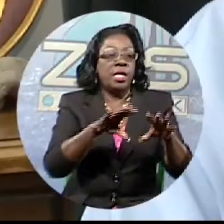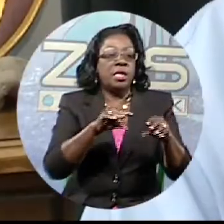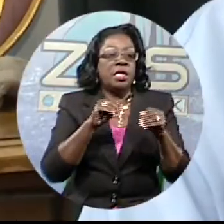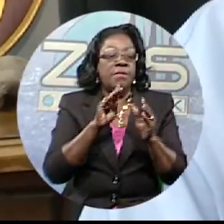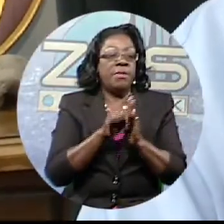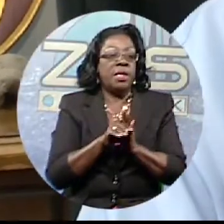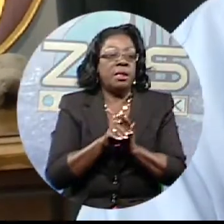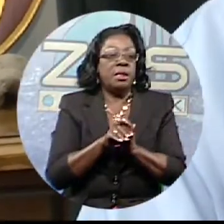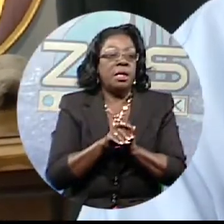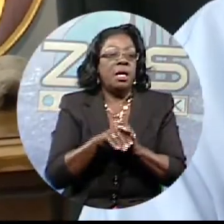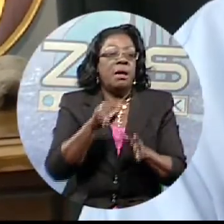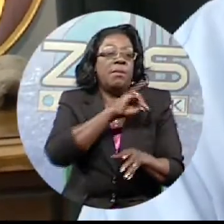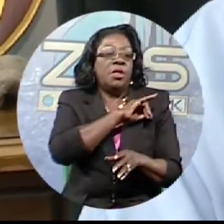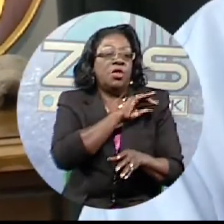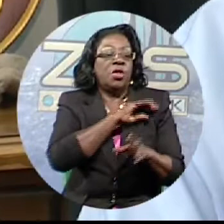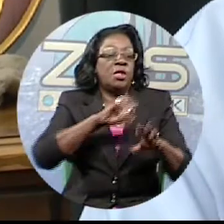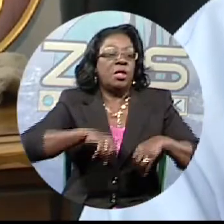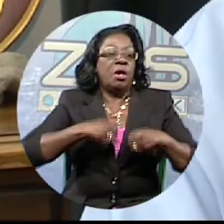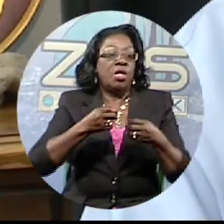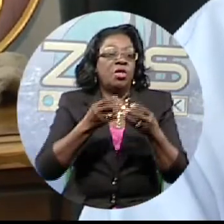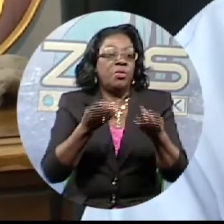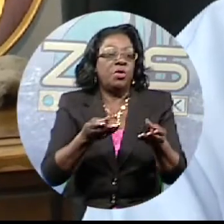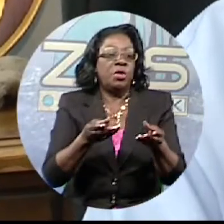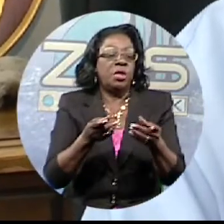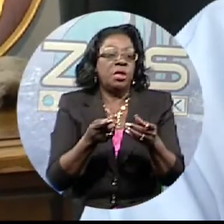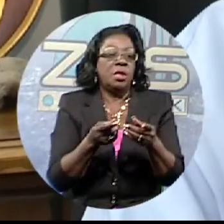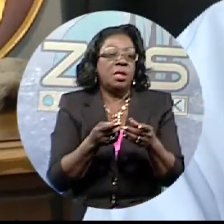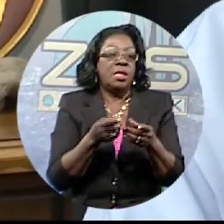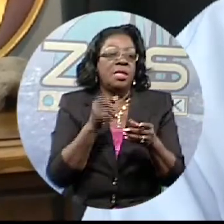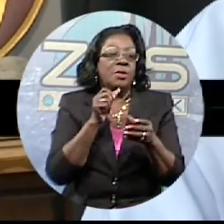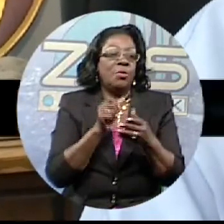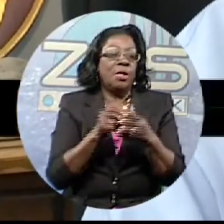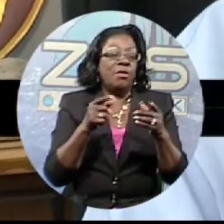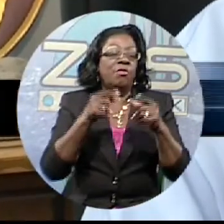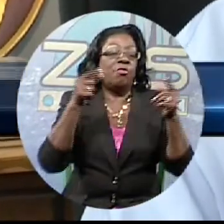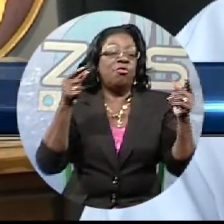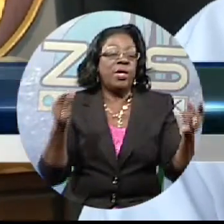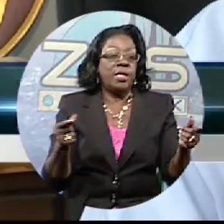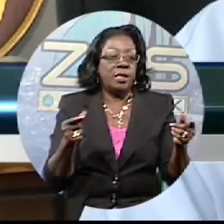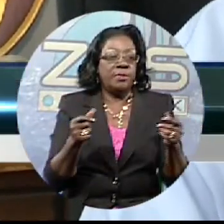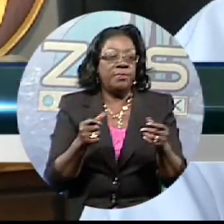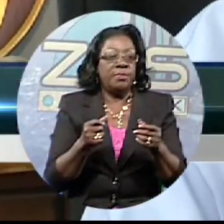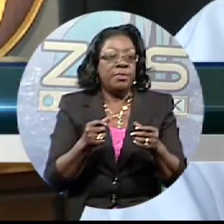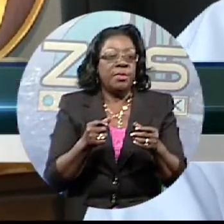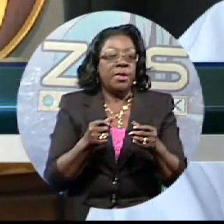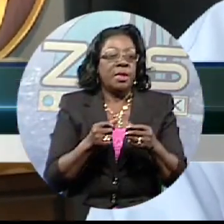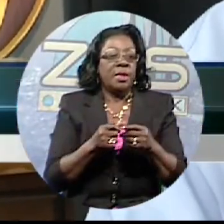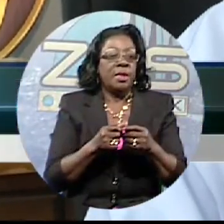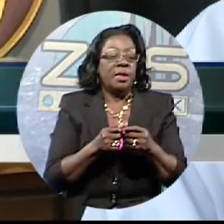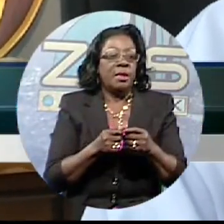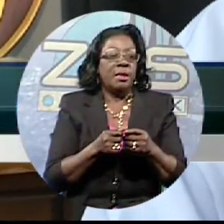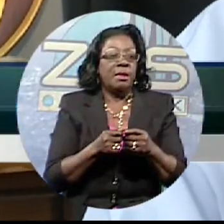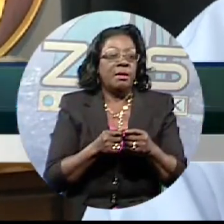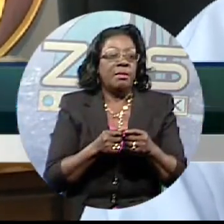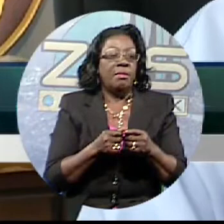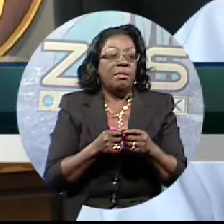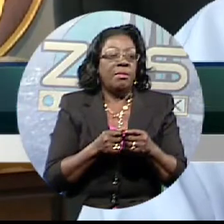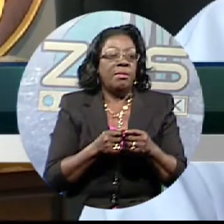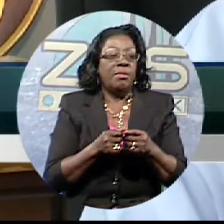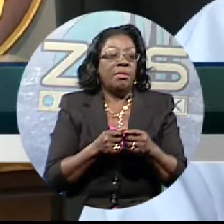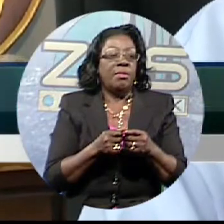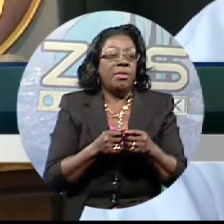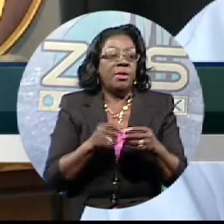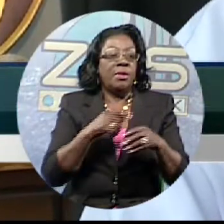Mr. Johnson's contribution to ZNS has been one that's tremendous. Matter of fact, he's an iconic figure here at